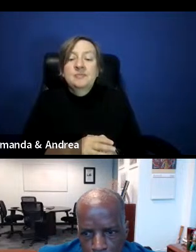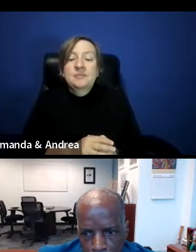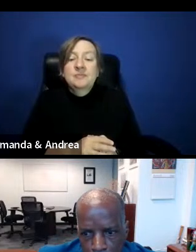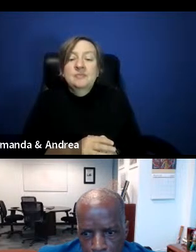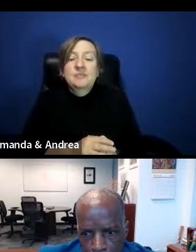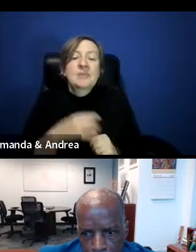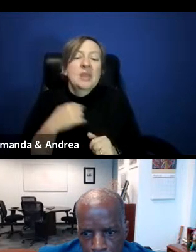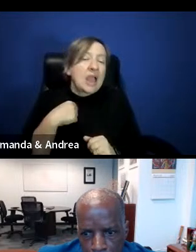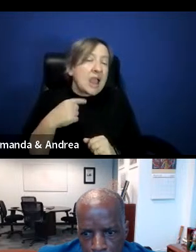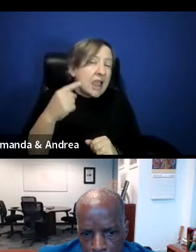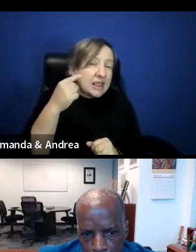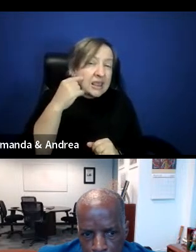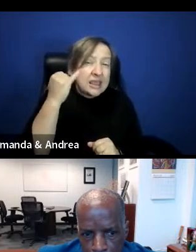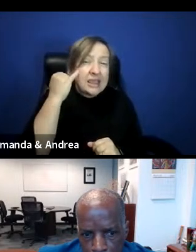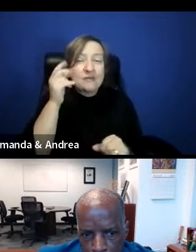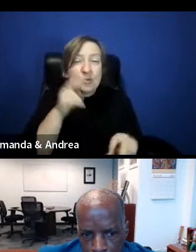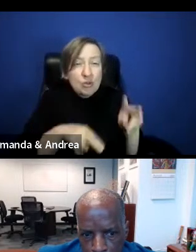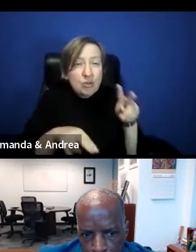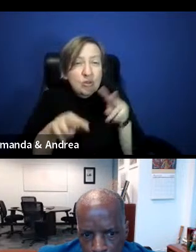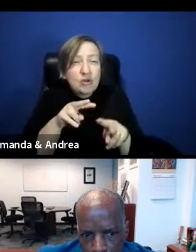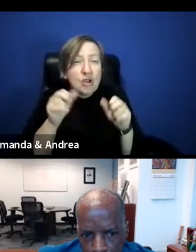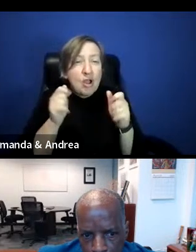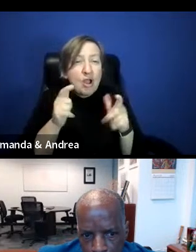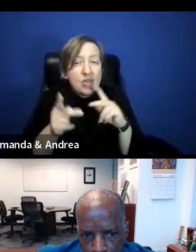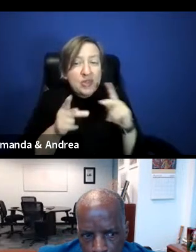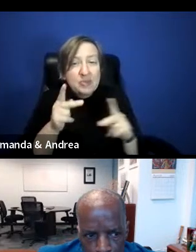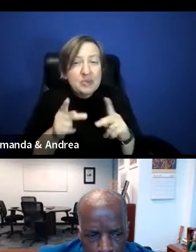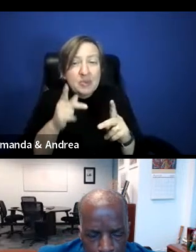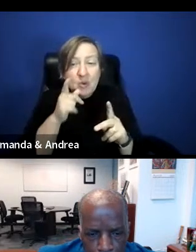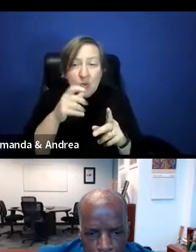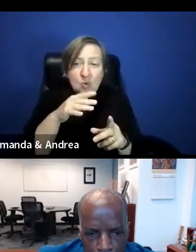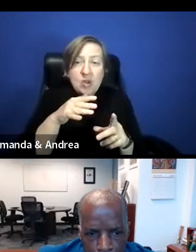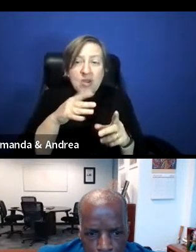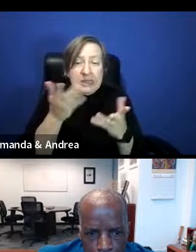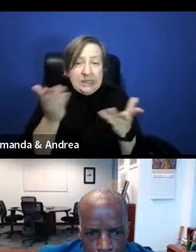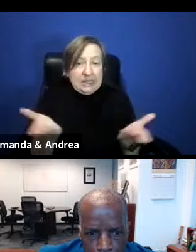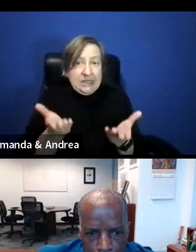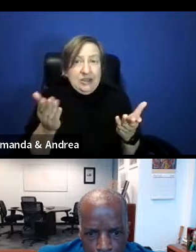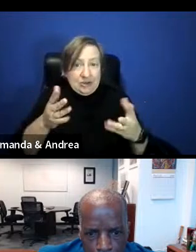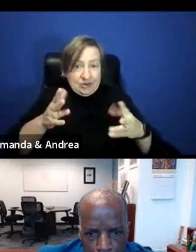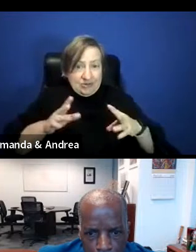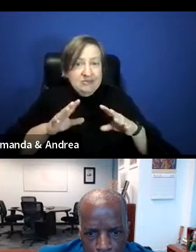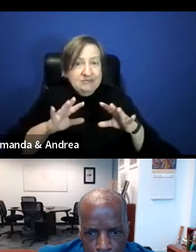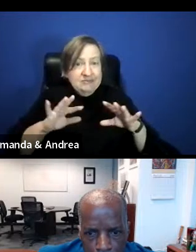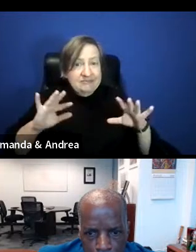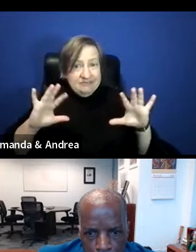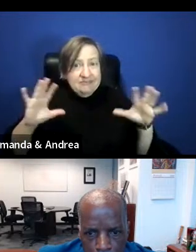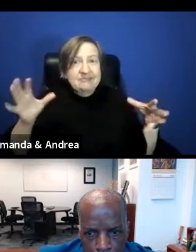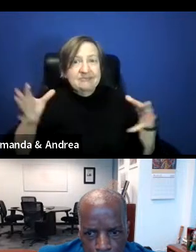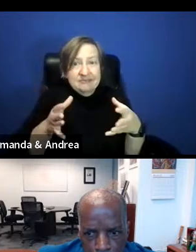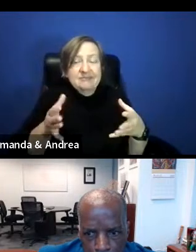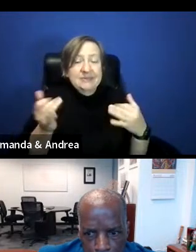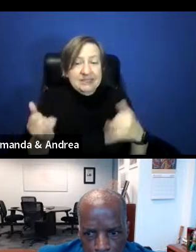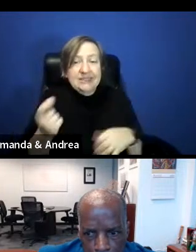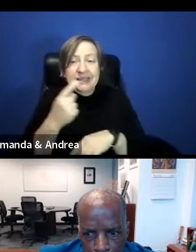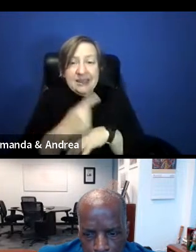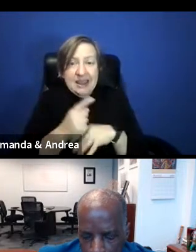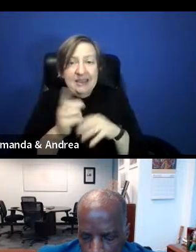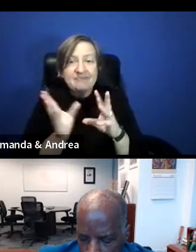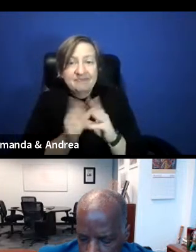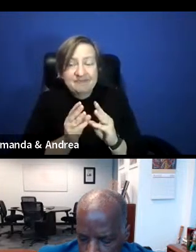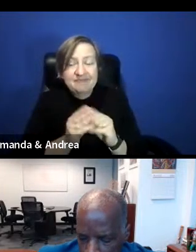I think you look at all the people that you have around this table today, and you look at